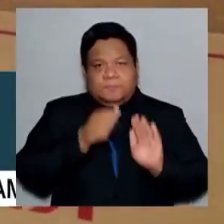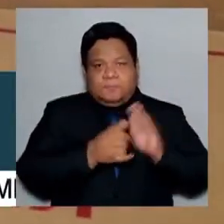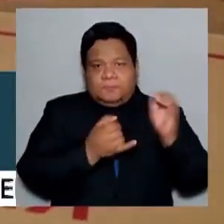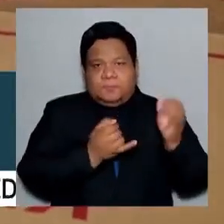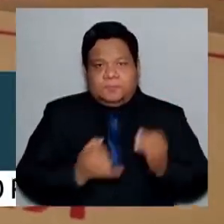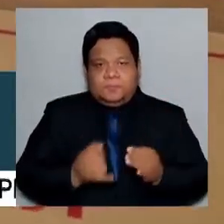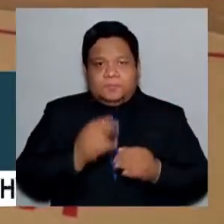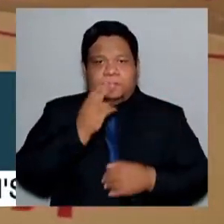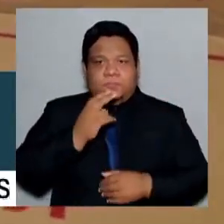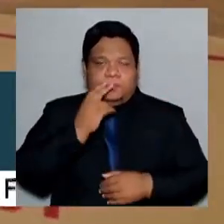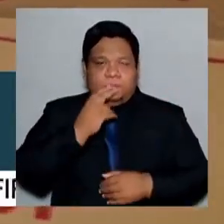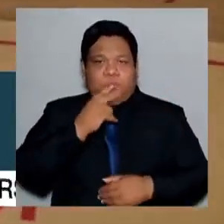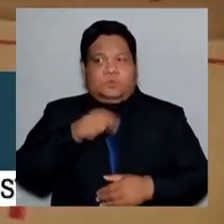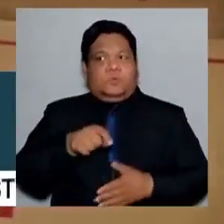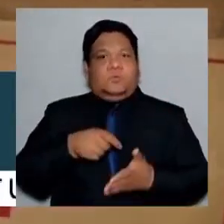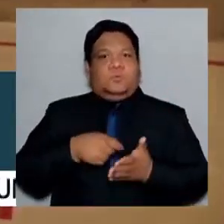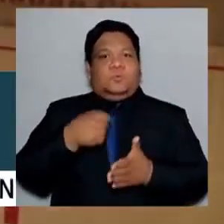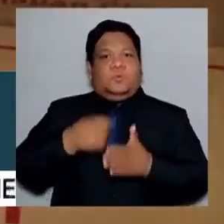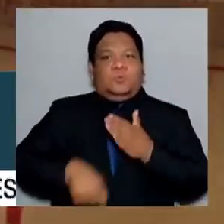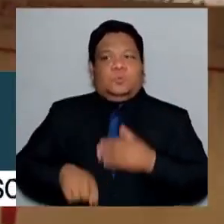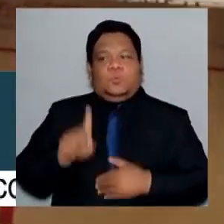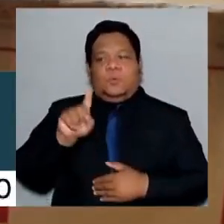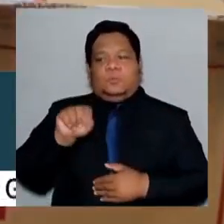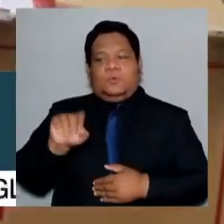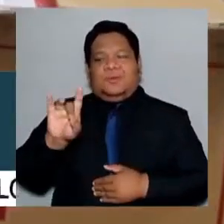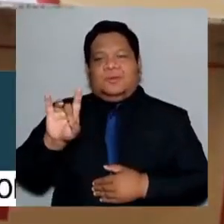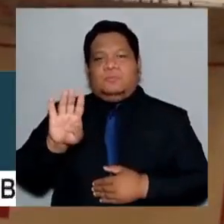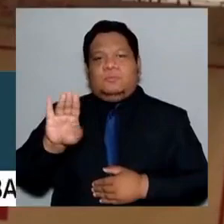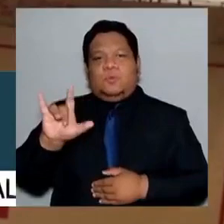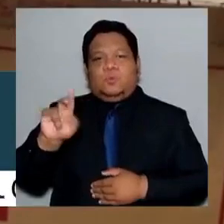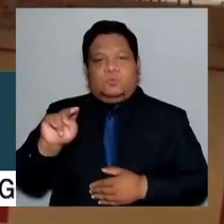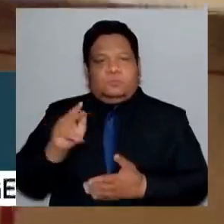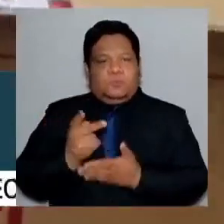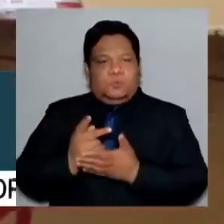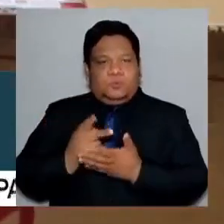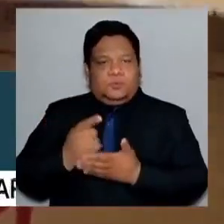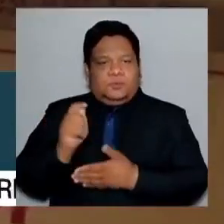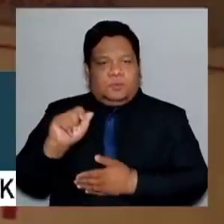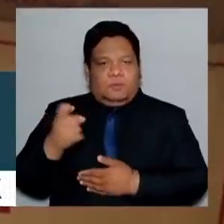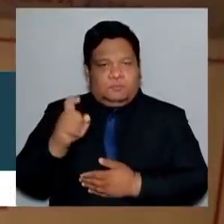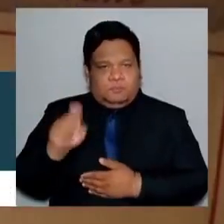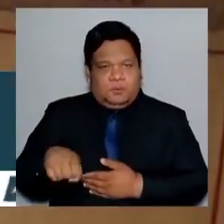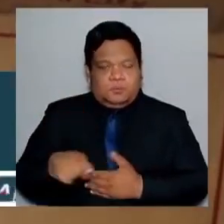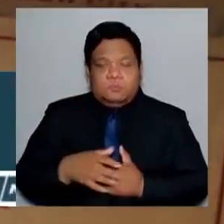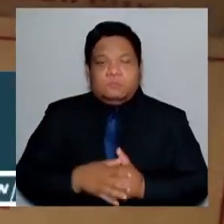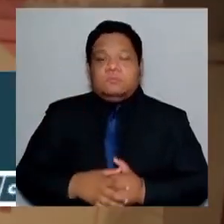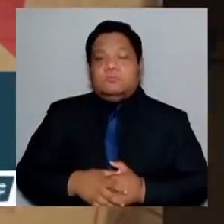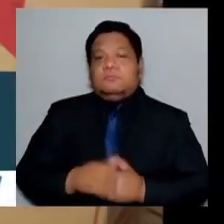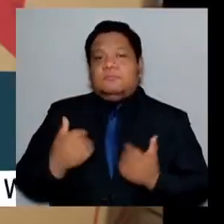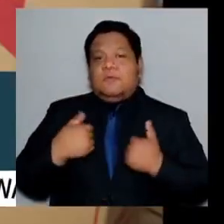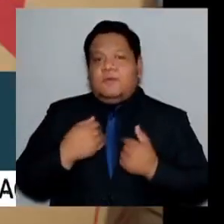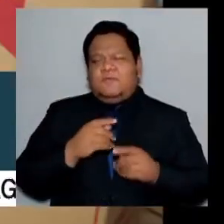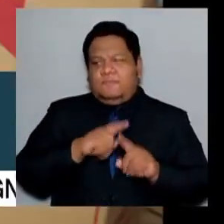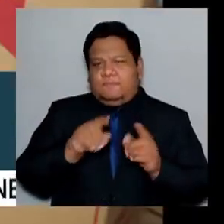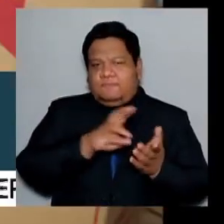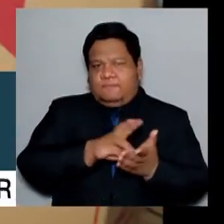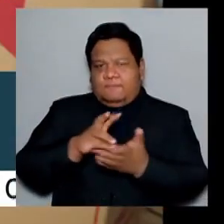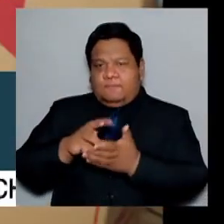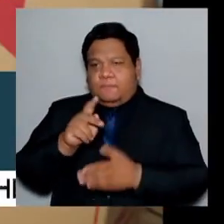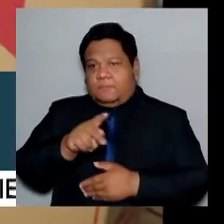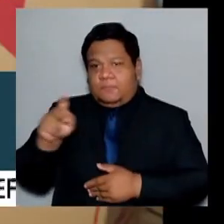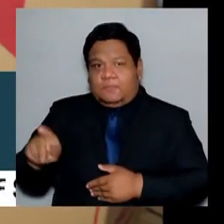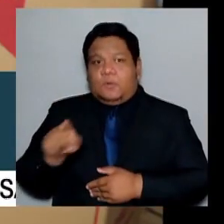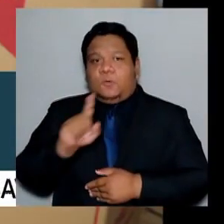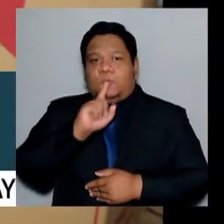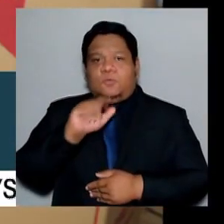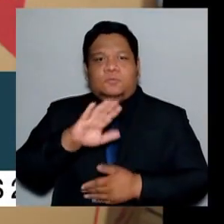1.8 billion pesos in taxes. Many came from Zamboanga City and Pampanga, which Lumagi says are considered the hot spots